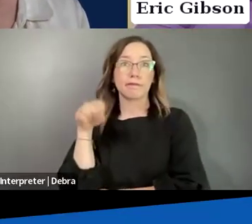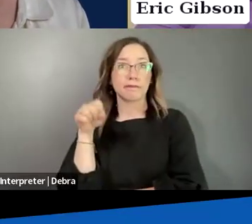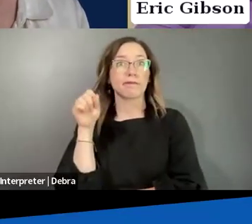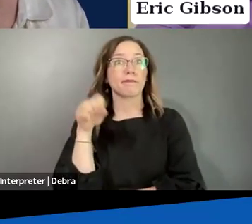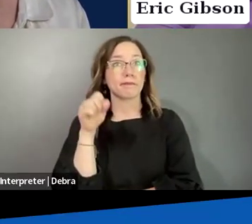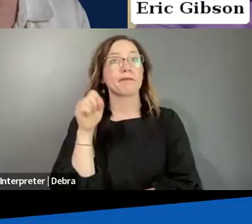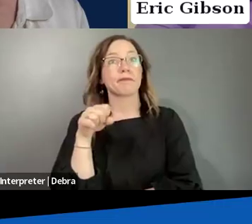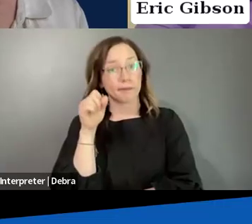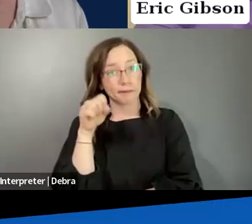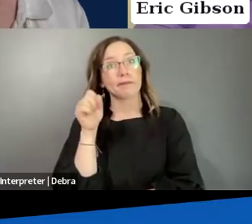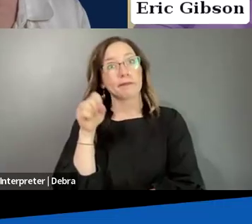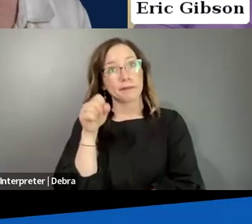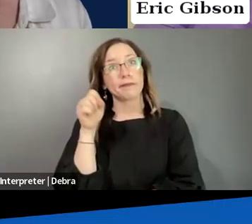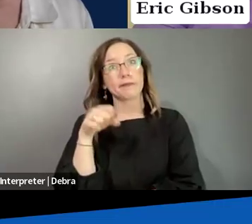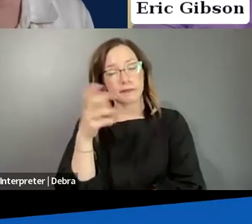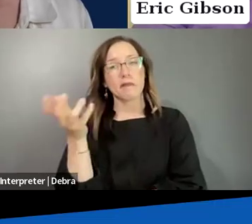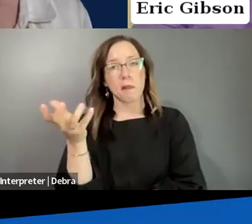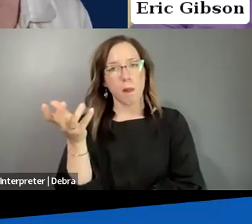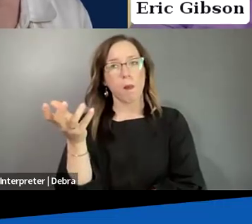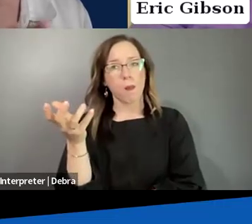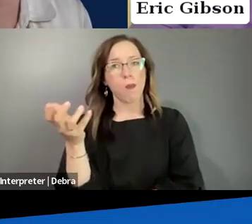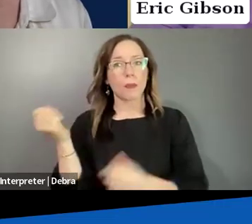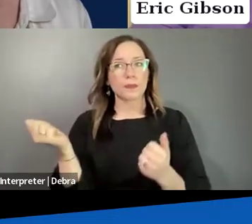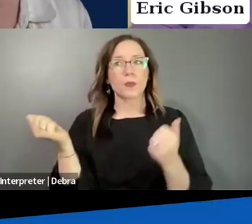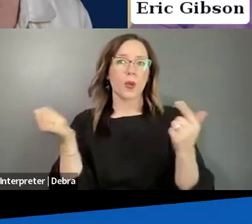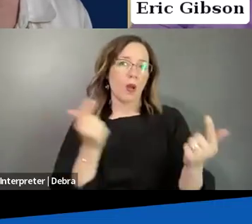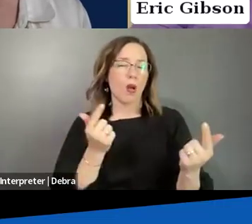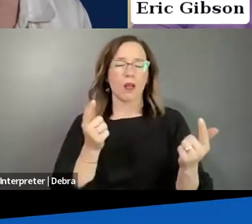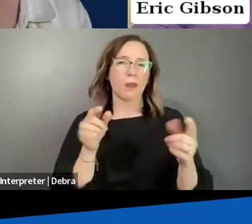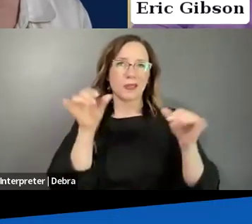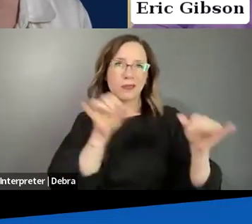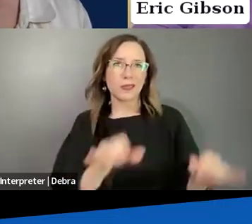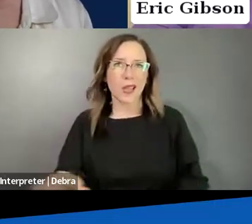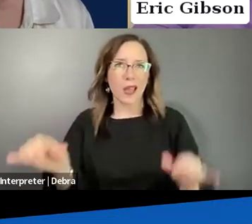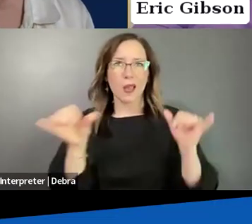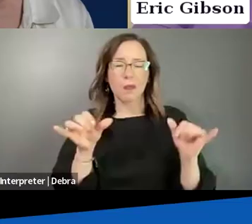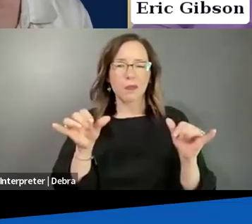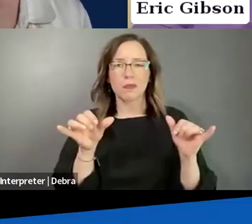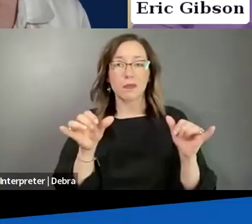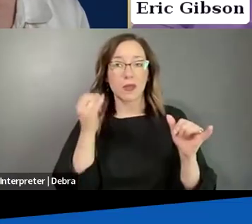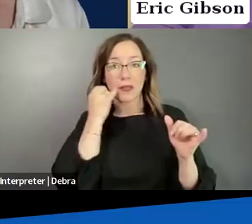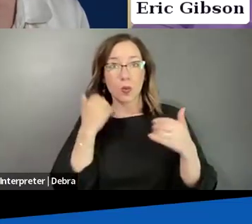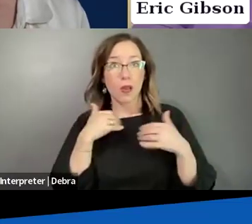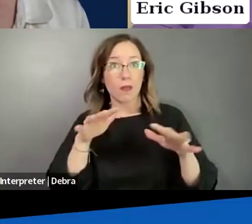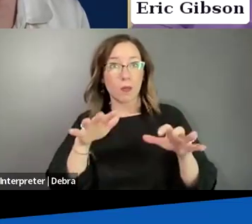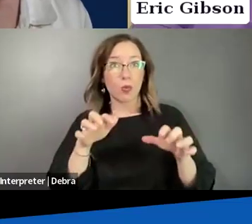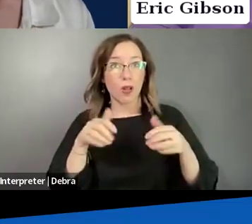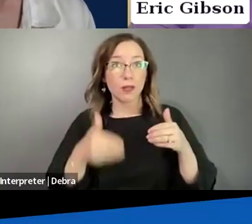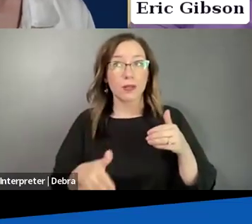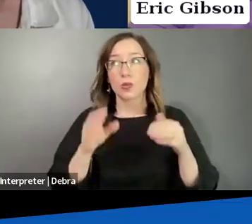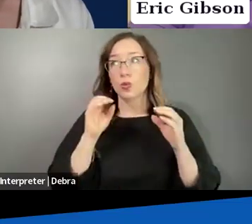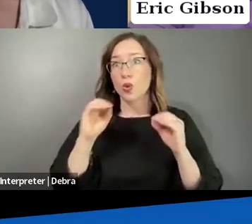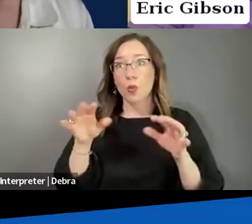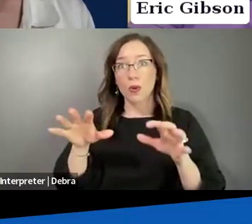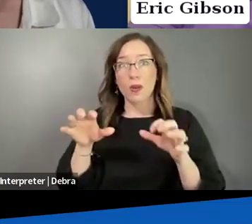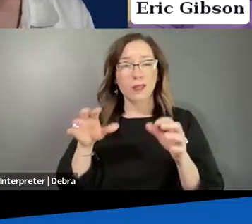just the way I'm going, uh-huh, uh-huh. Because it's universal. if you have paralysis, if you don't have paralysis, it's